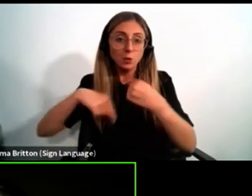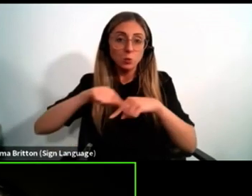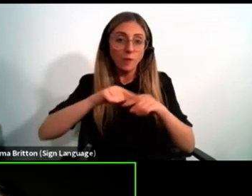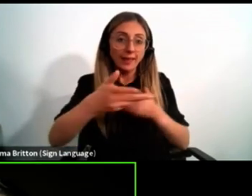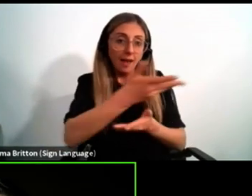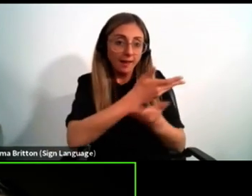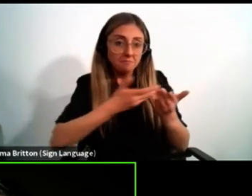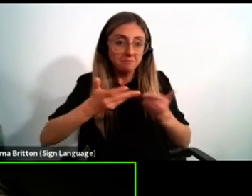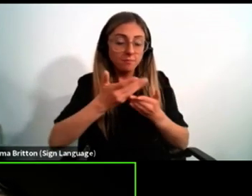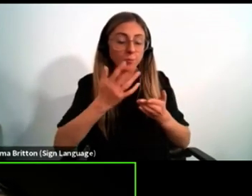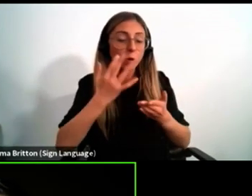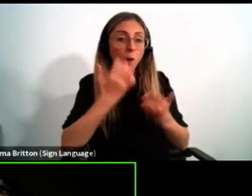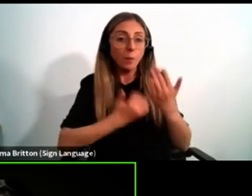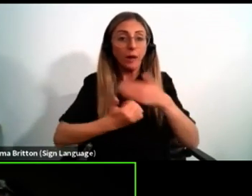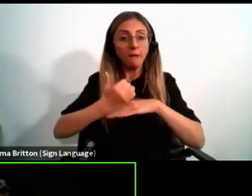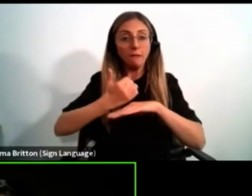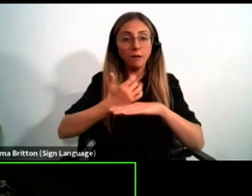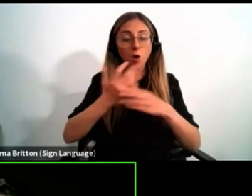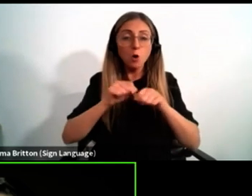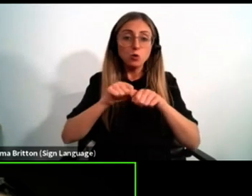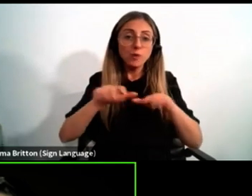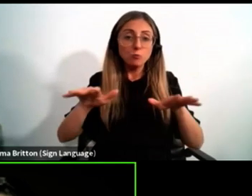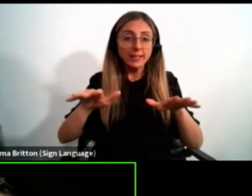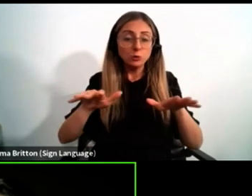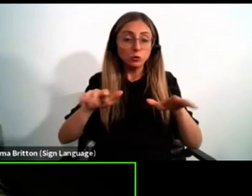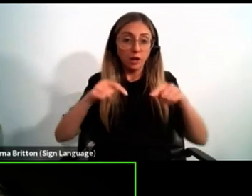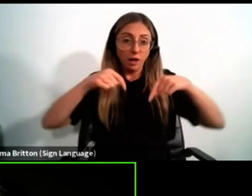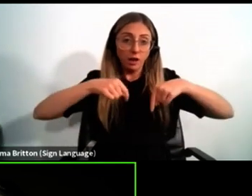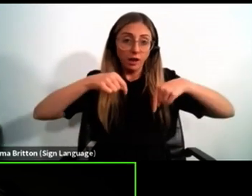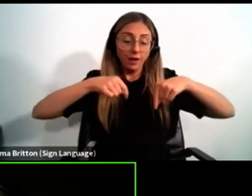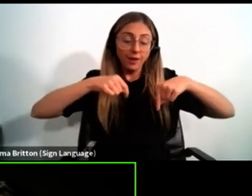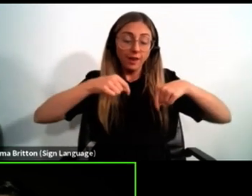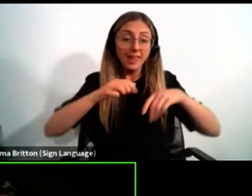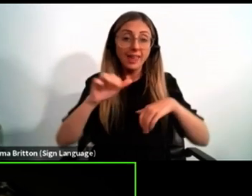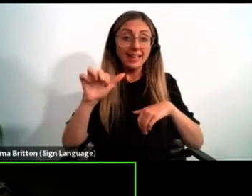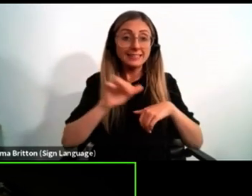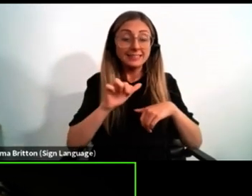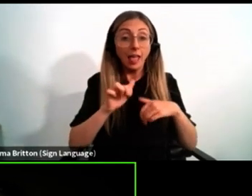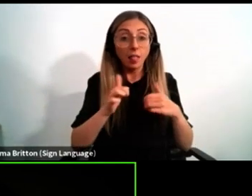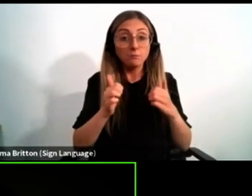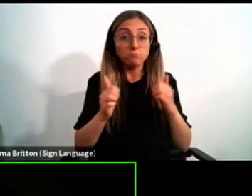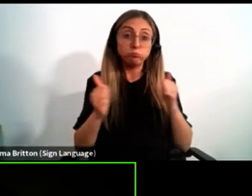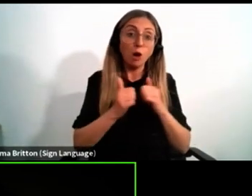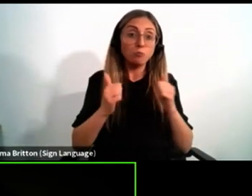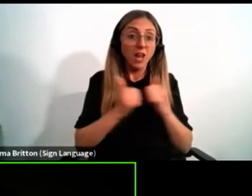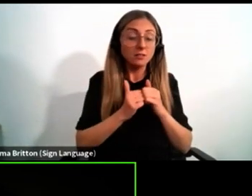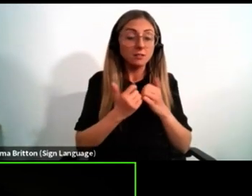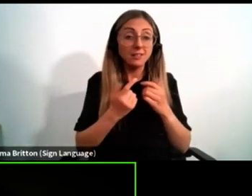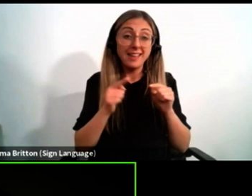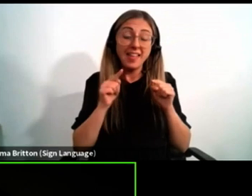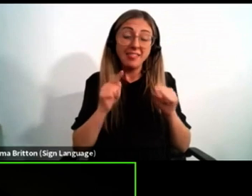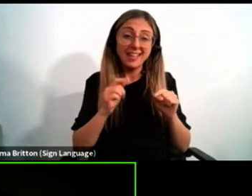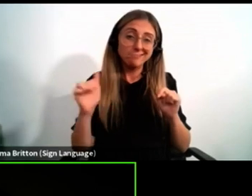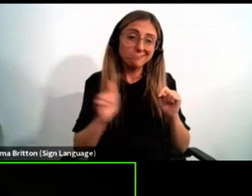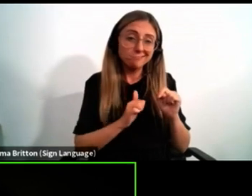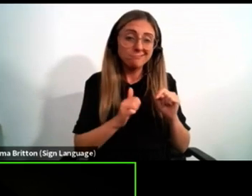whatever is being produced or generated from that institution is still fit for purpose. And unfortunately, this is again